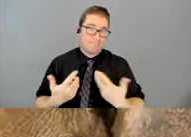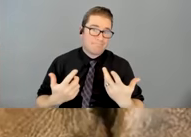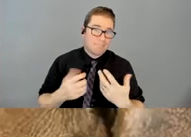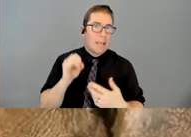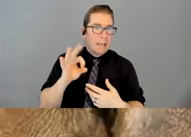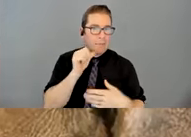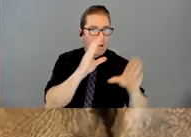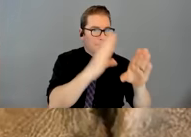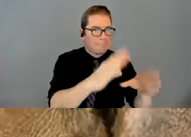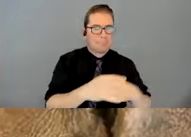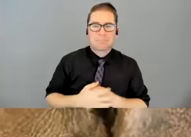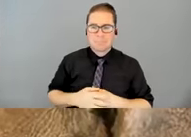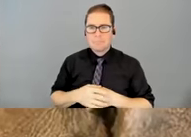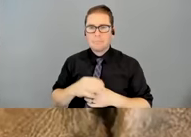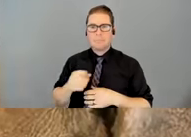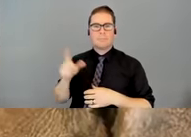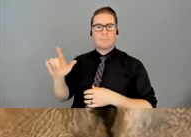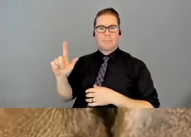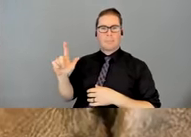these concerns,